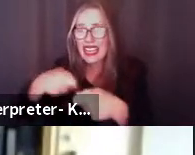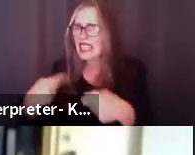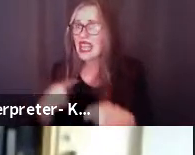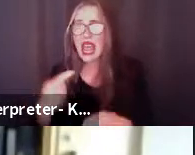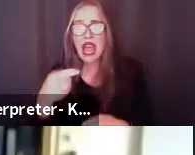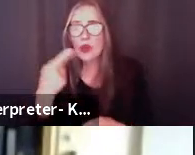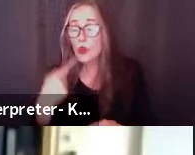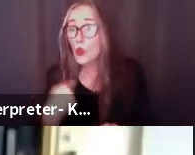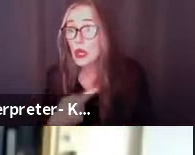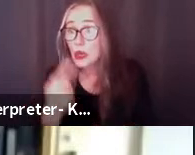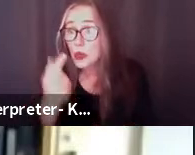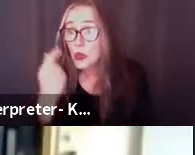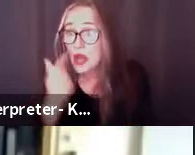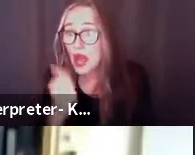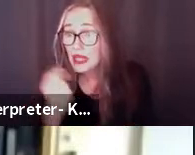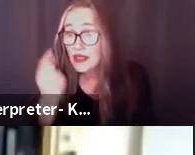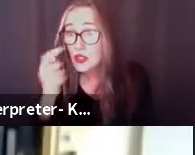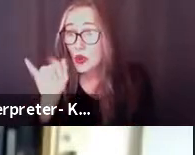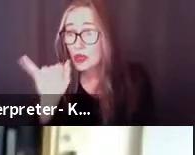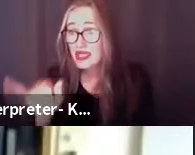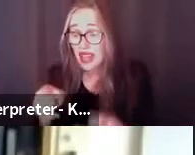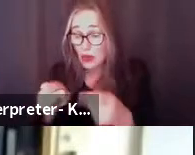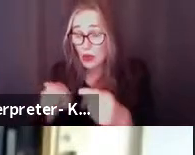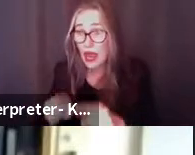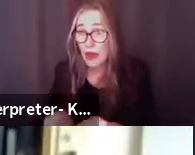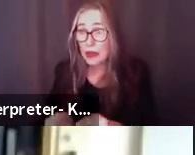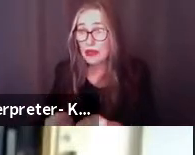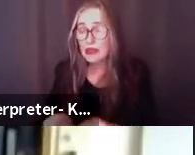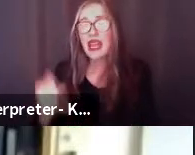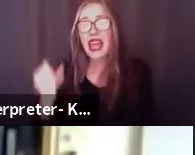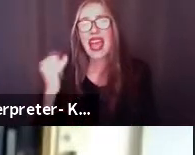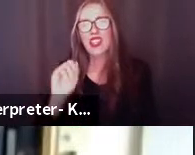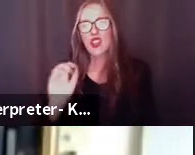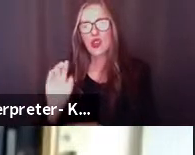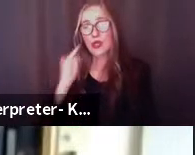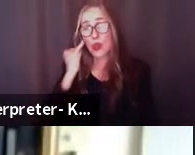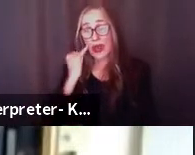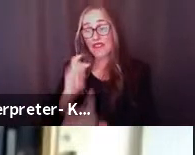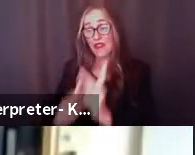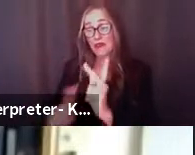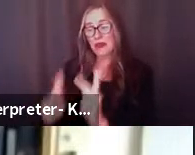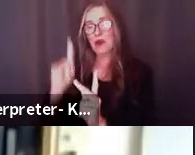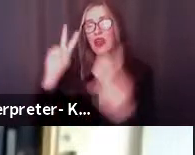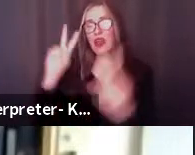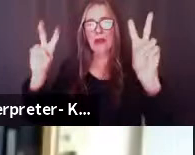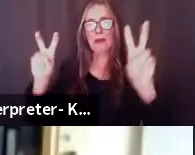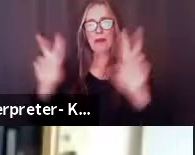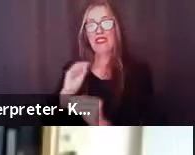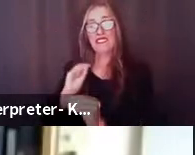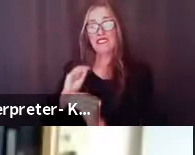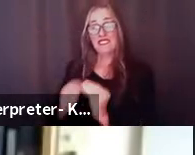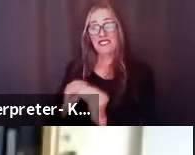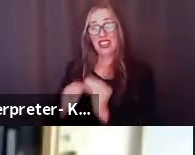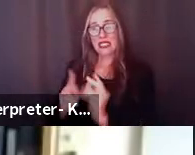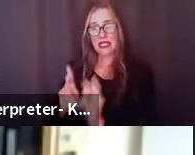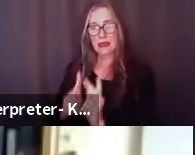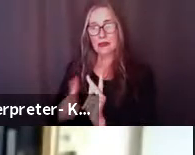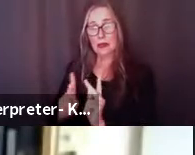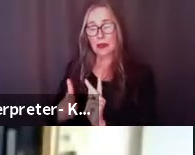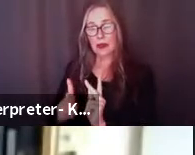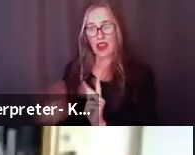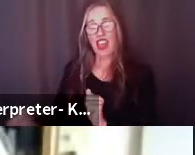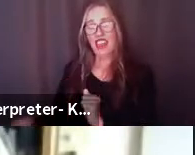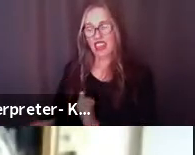and they go on to point out that the ability to fix people at the genetic level is a threat to those who are judged by